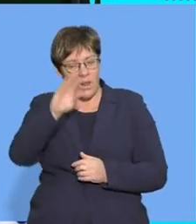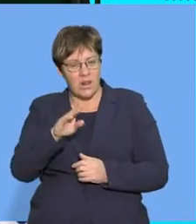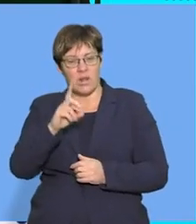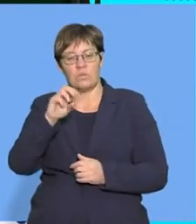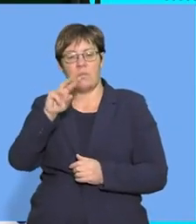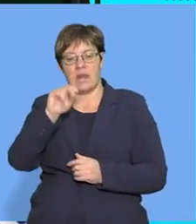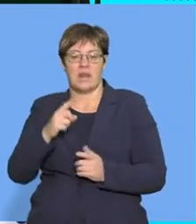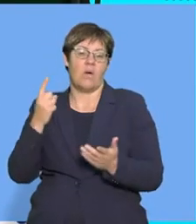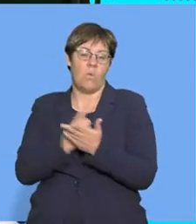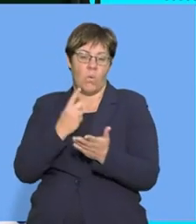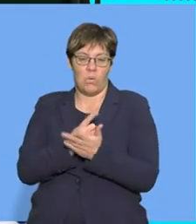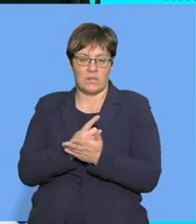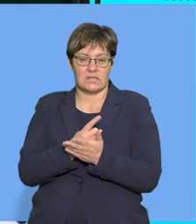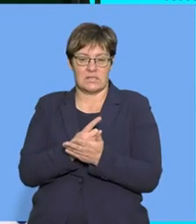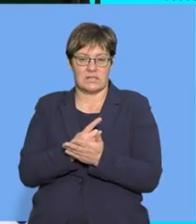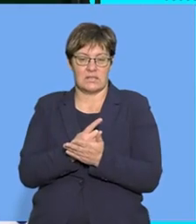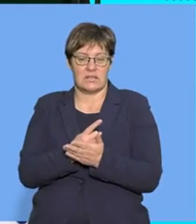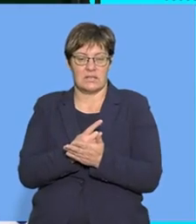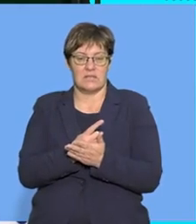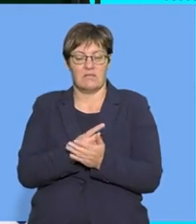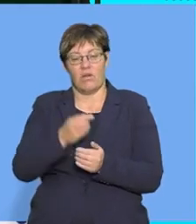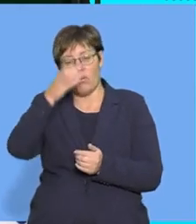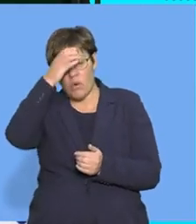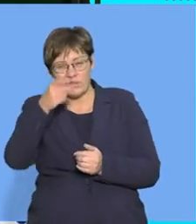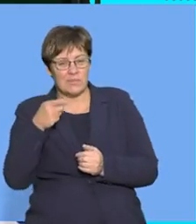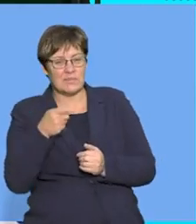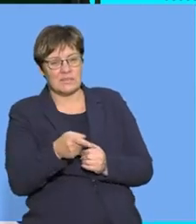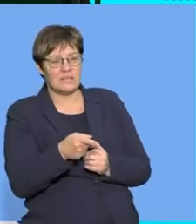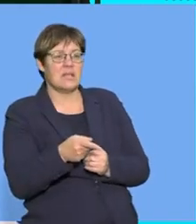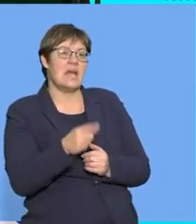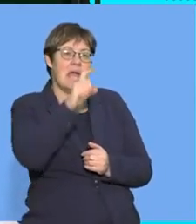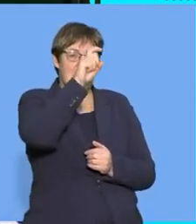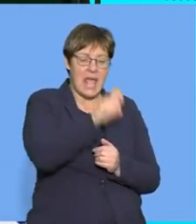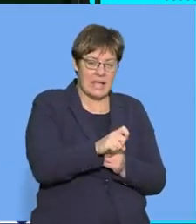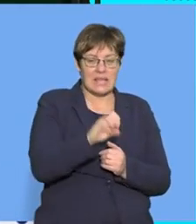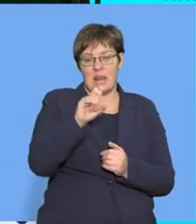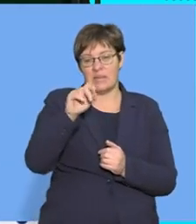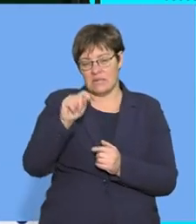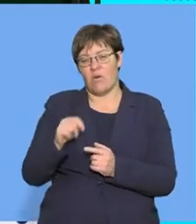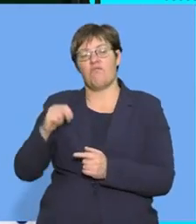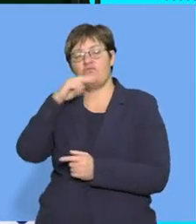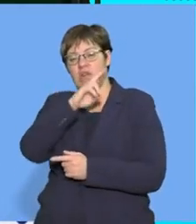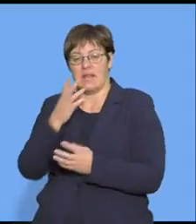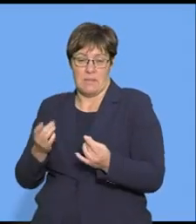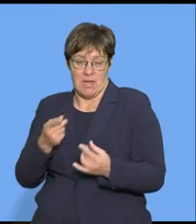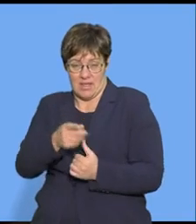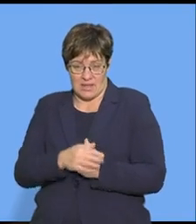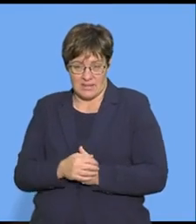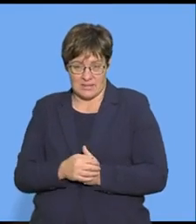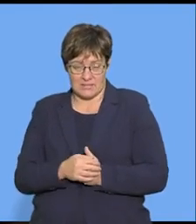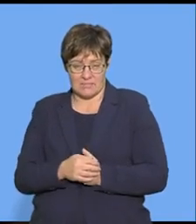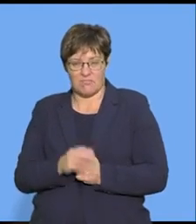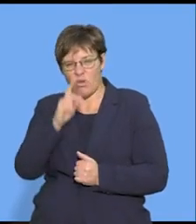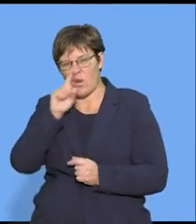the concept of x is an element of real numbers. So let's just look at a few other questions that